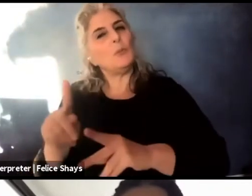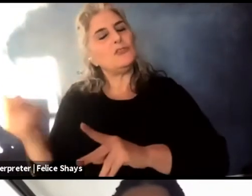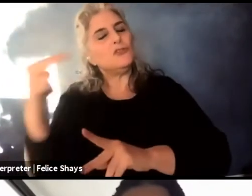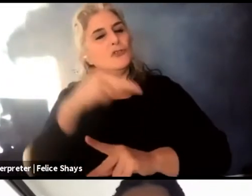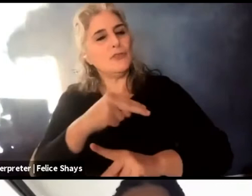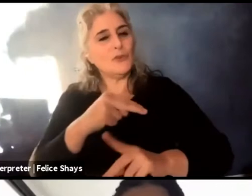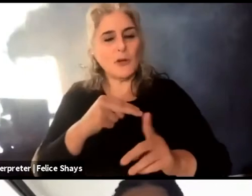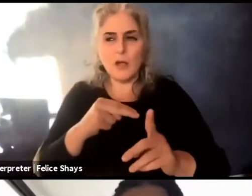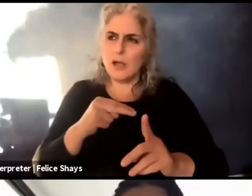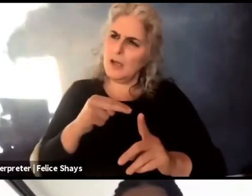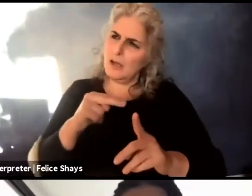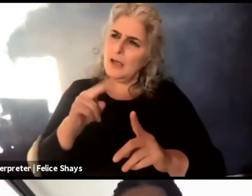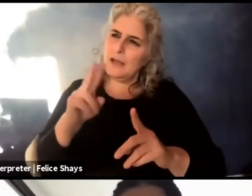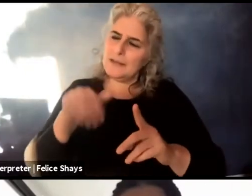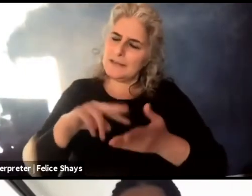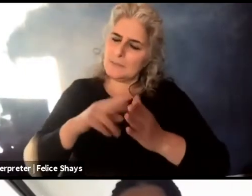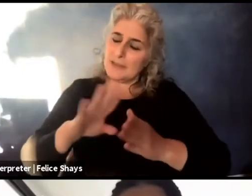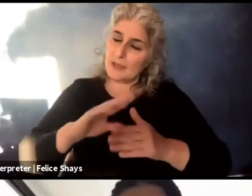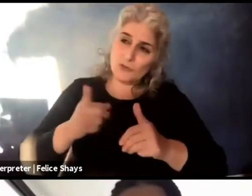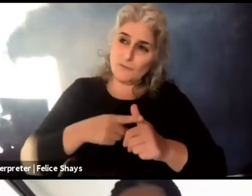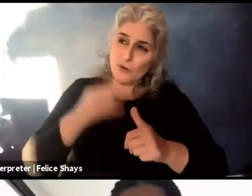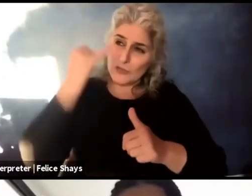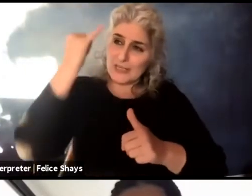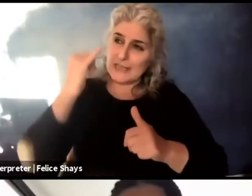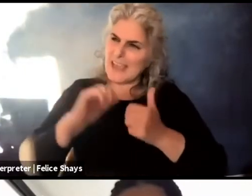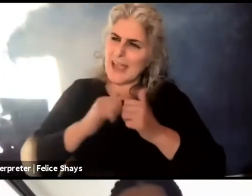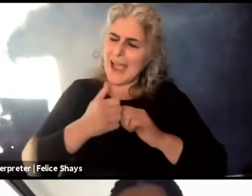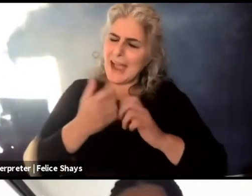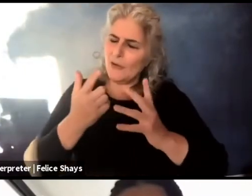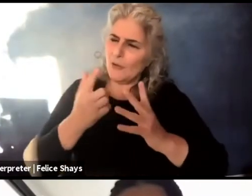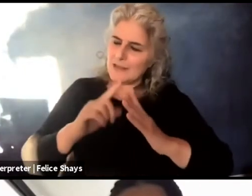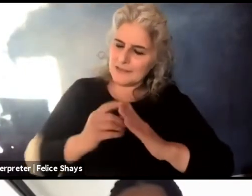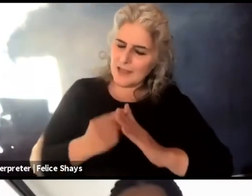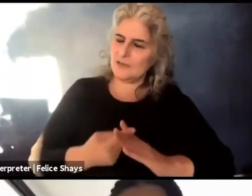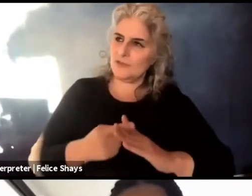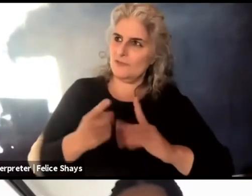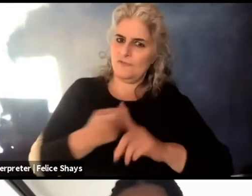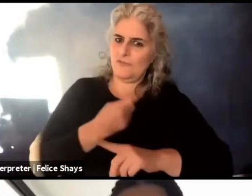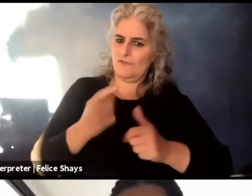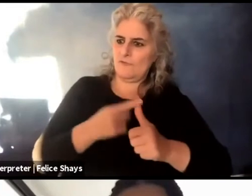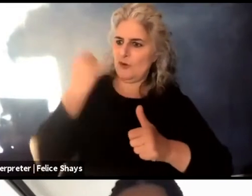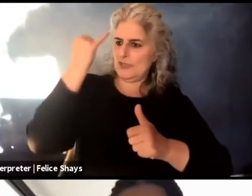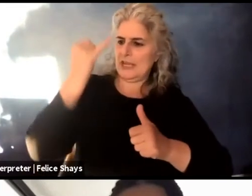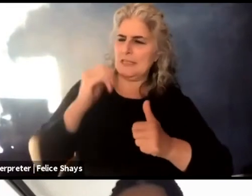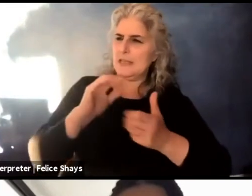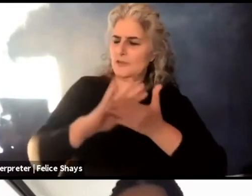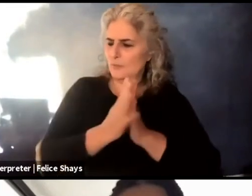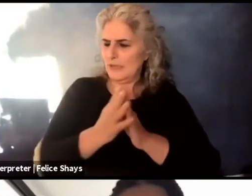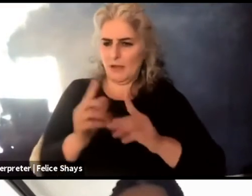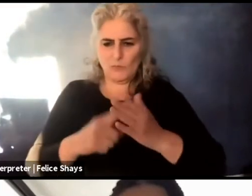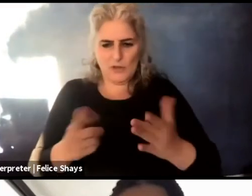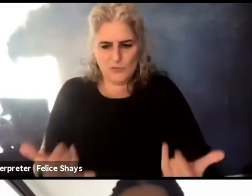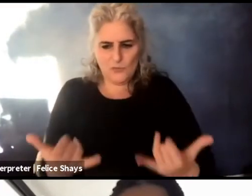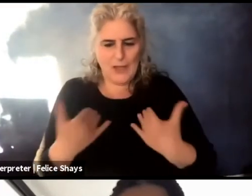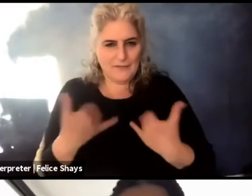was that the initial idea that really started off, or how has it evolved through the initial inspiration to what's being presented today?